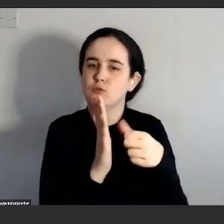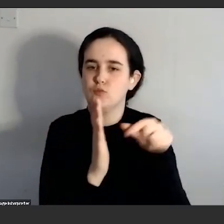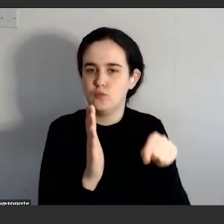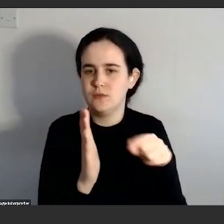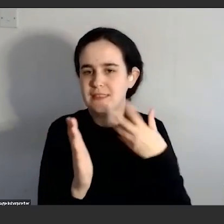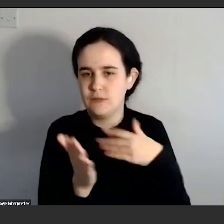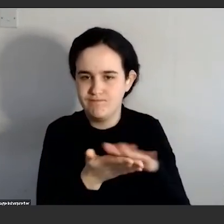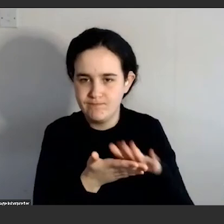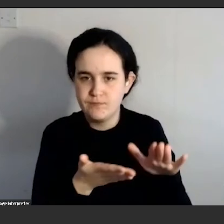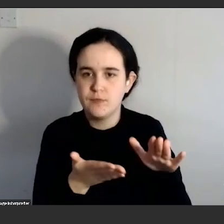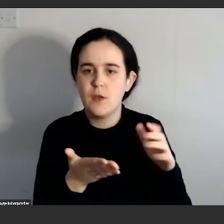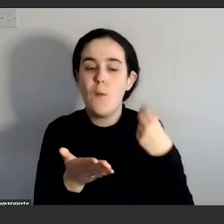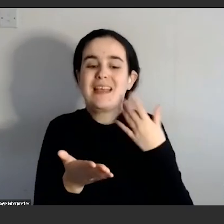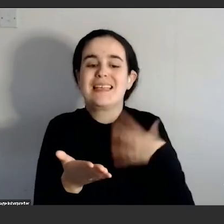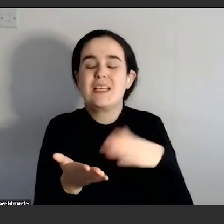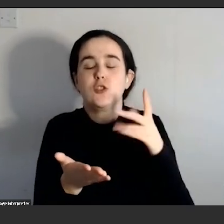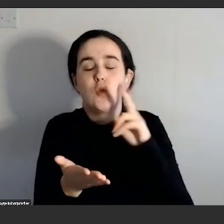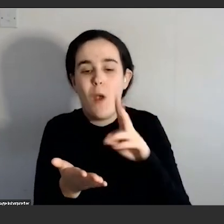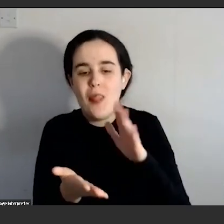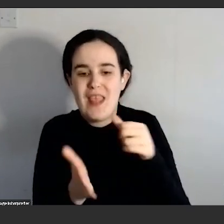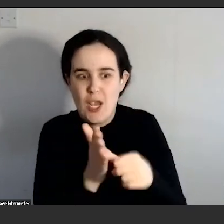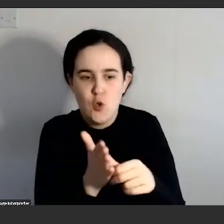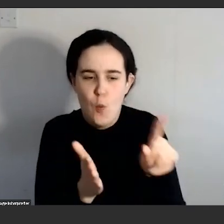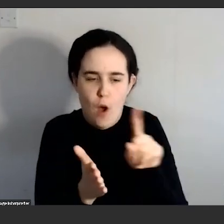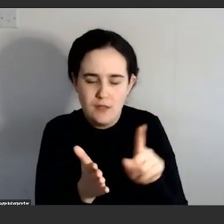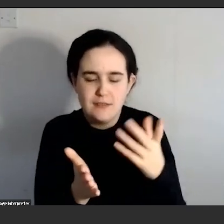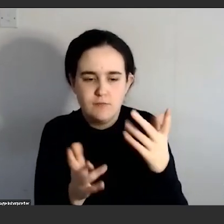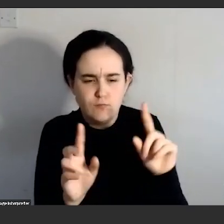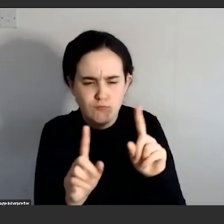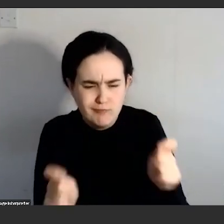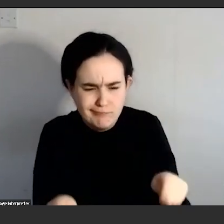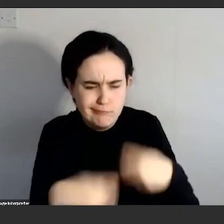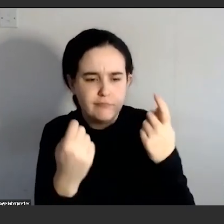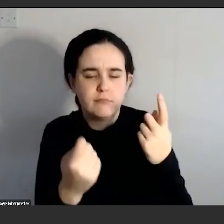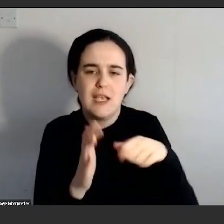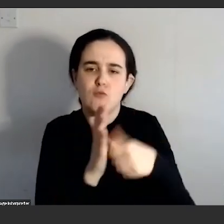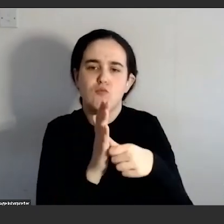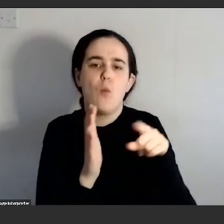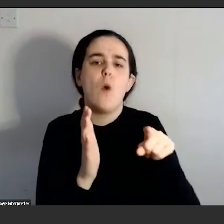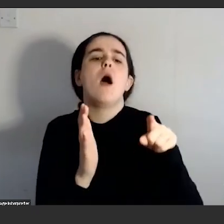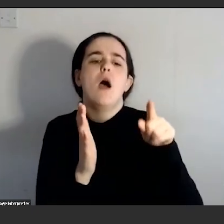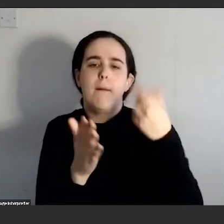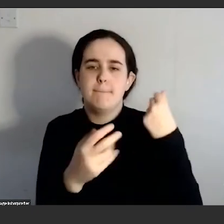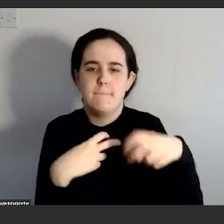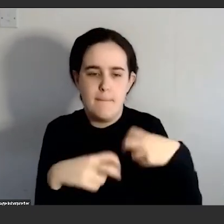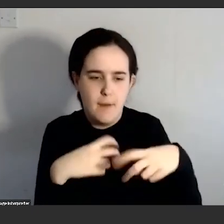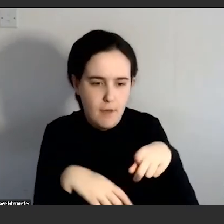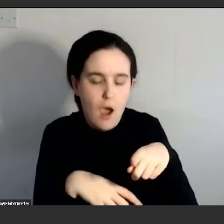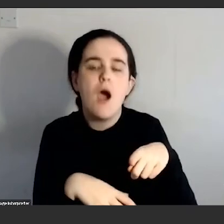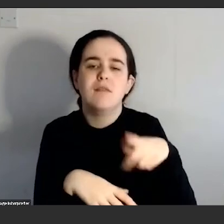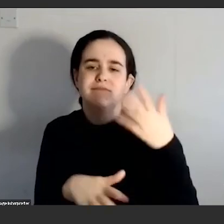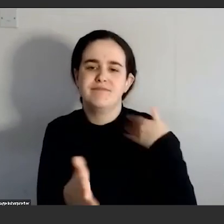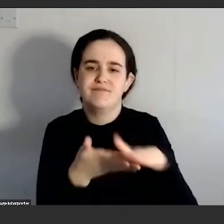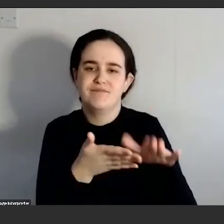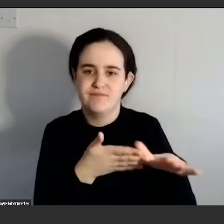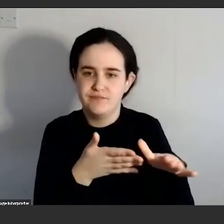learning activities. Some of these tools which we're using needs to be adapted to children with disabilities.